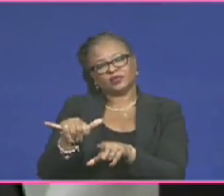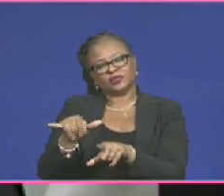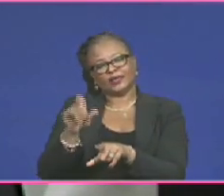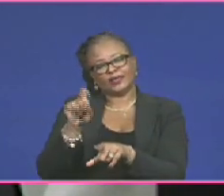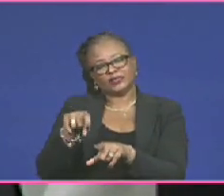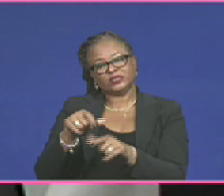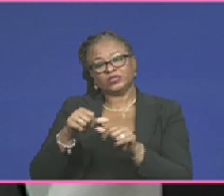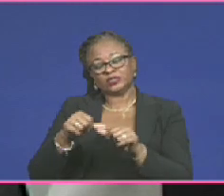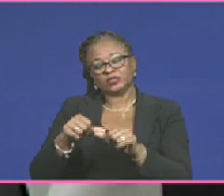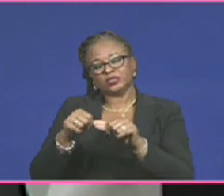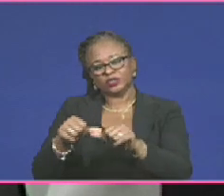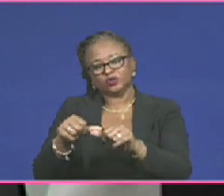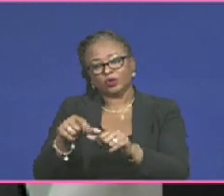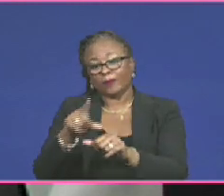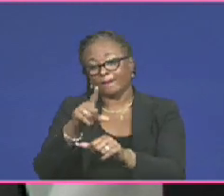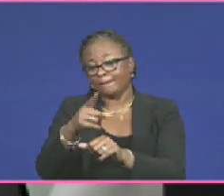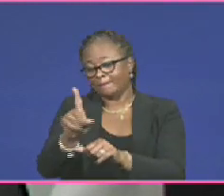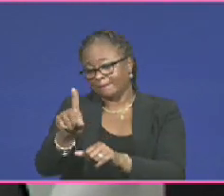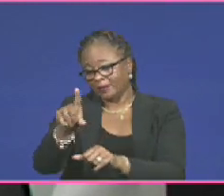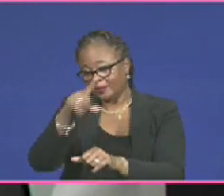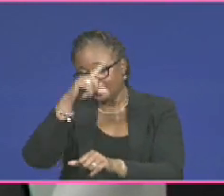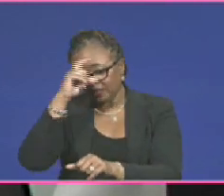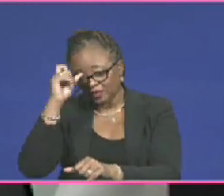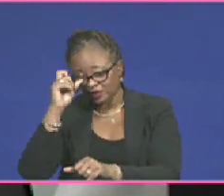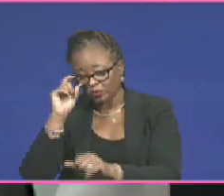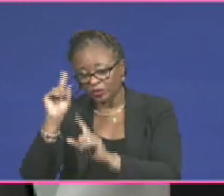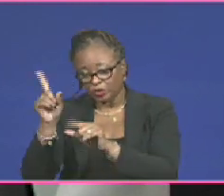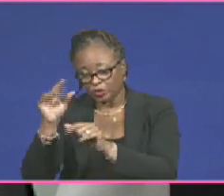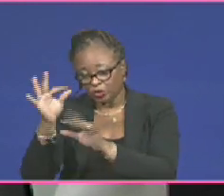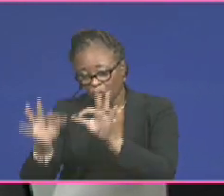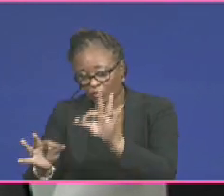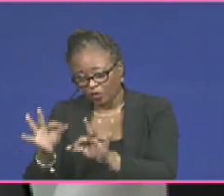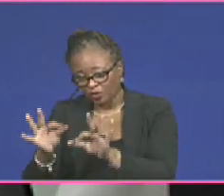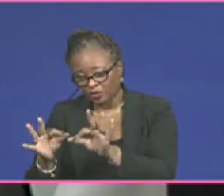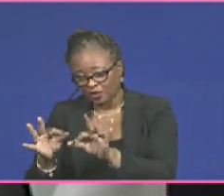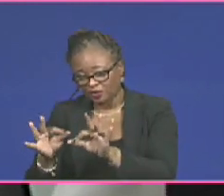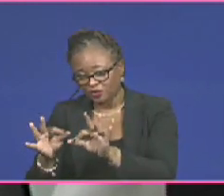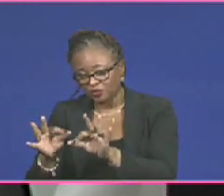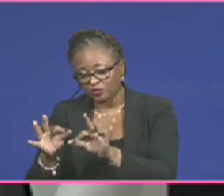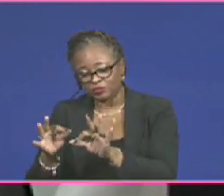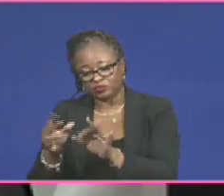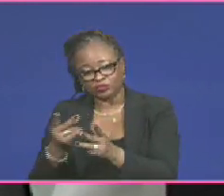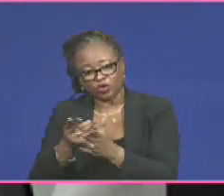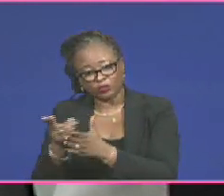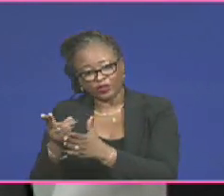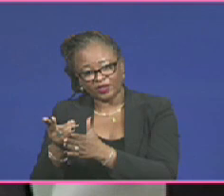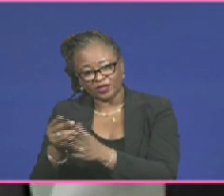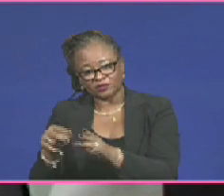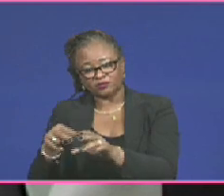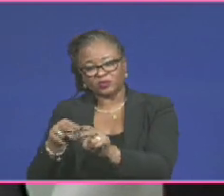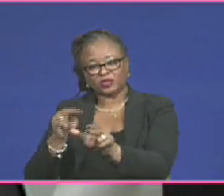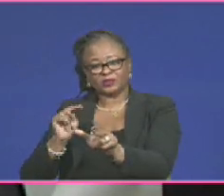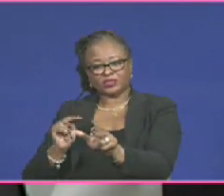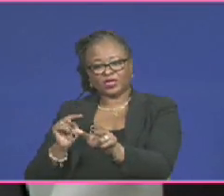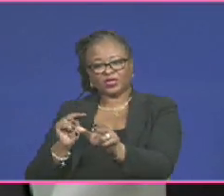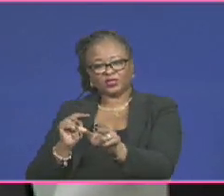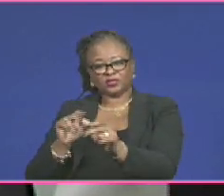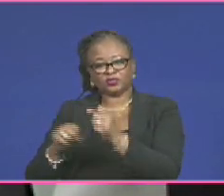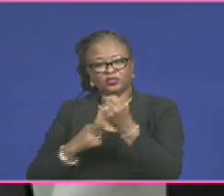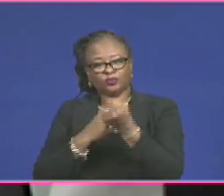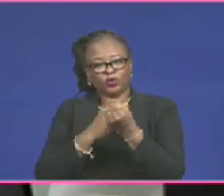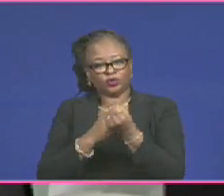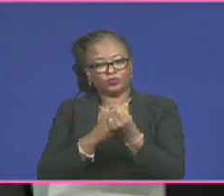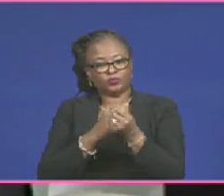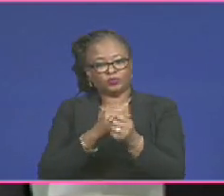should continue, but because they wanted to go to court, I did the honorable thing and step aside and support